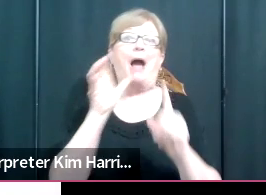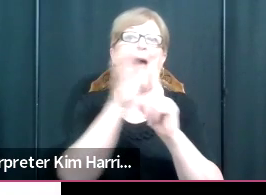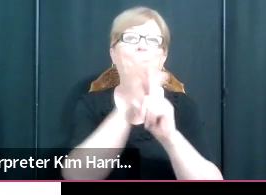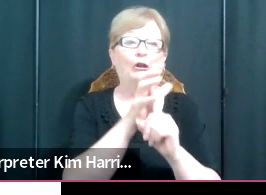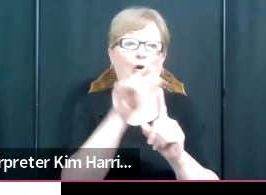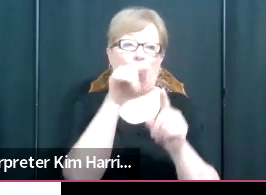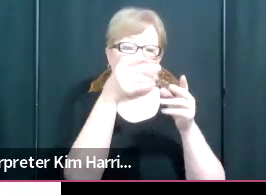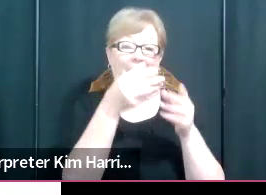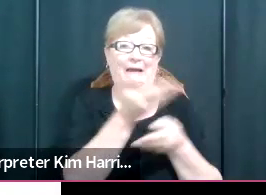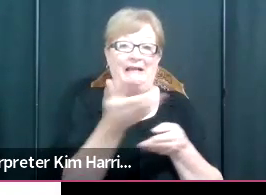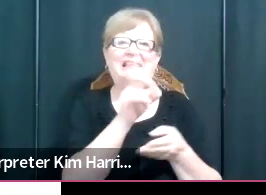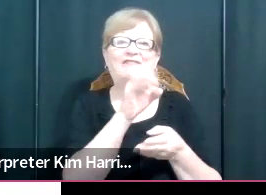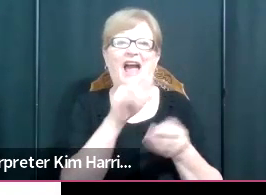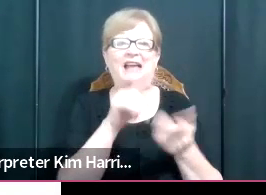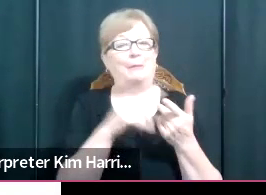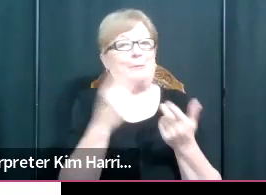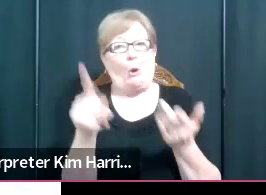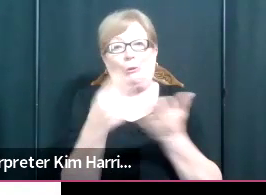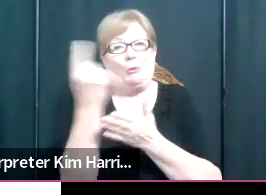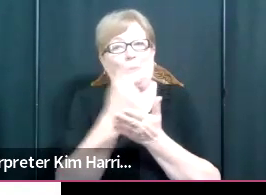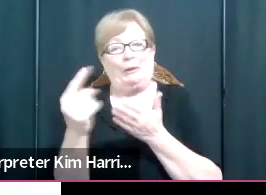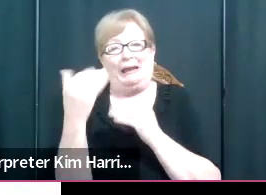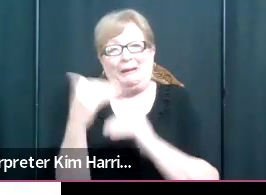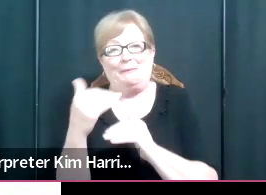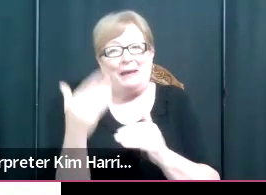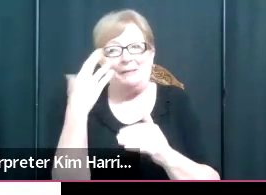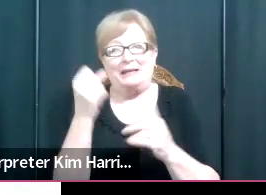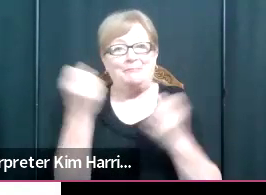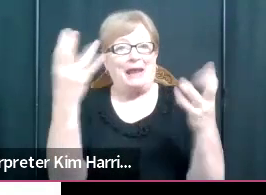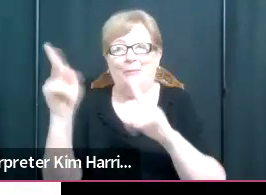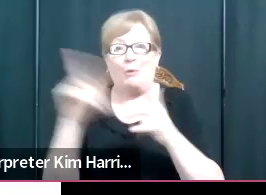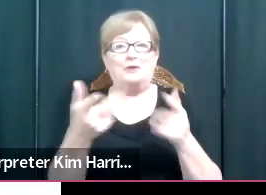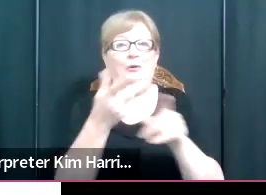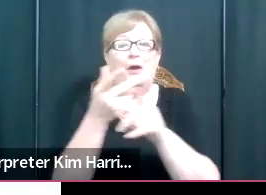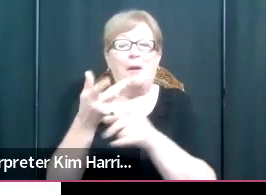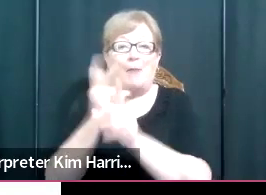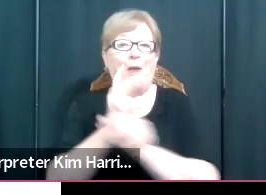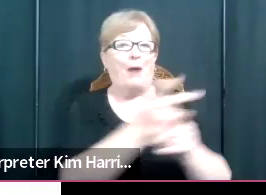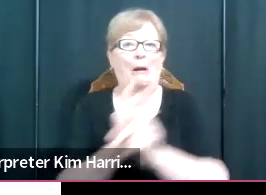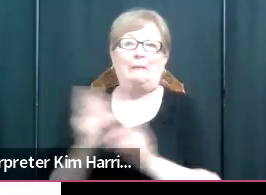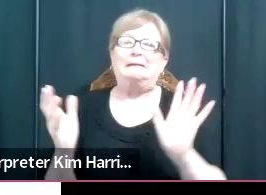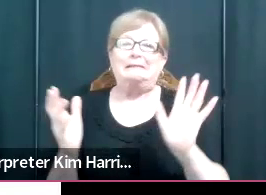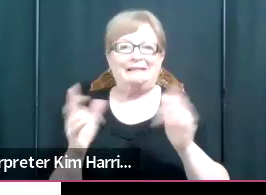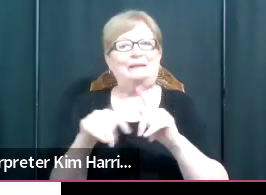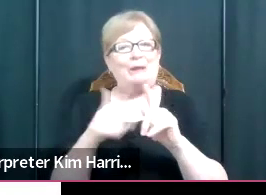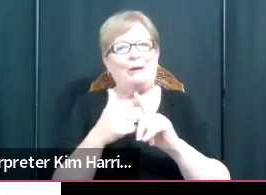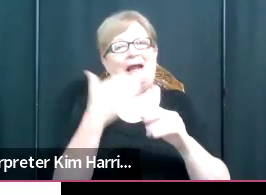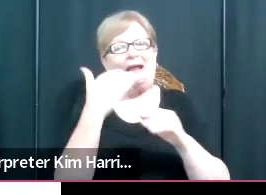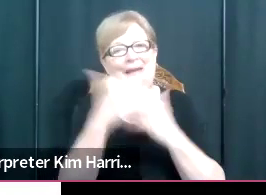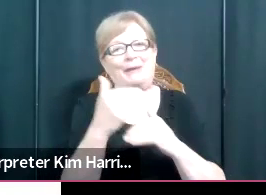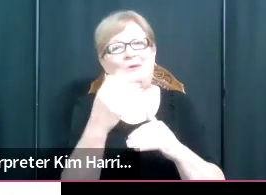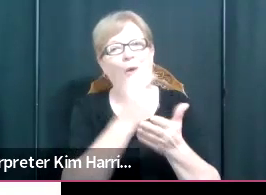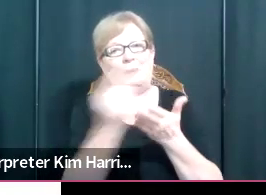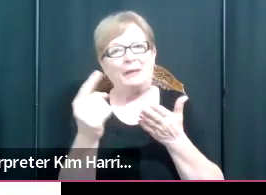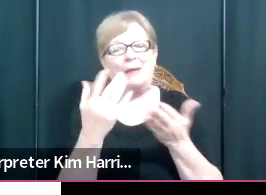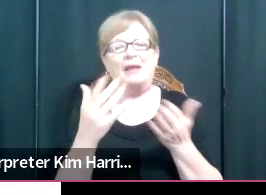can be as little as a week to 2 weeks. So it really just depends. but typically the loan period time